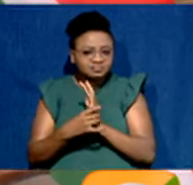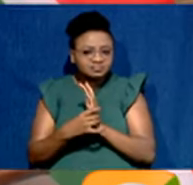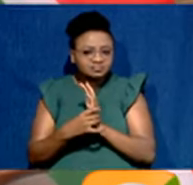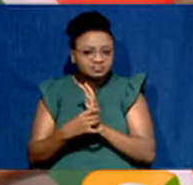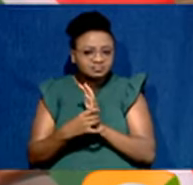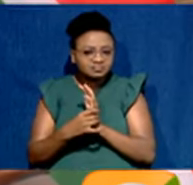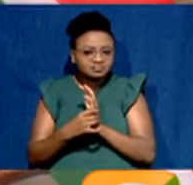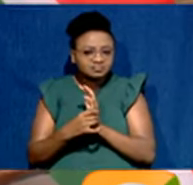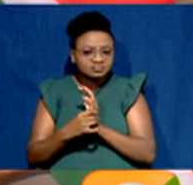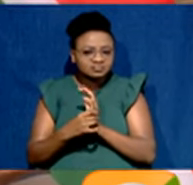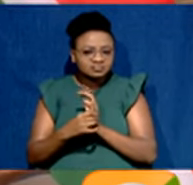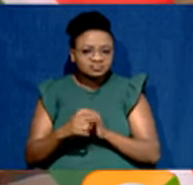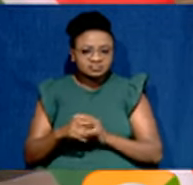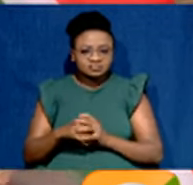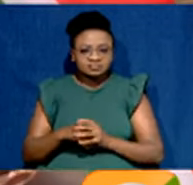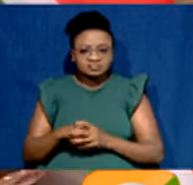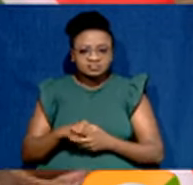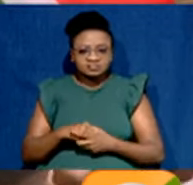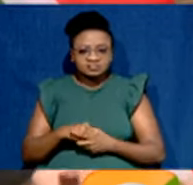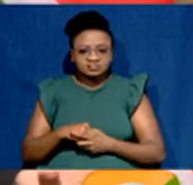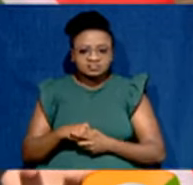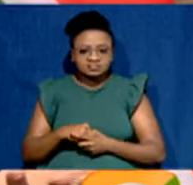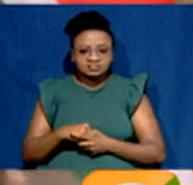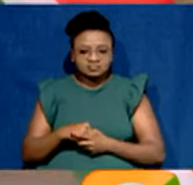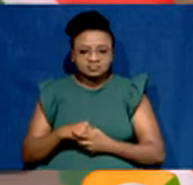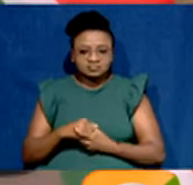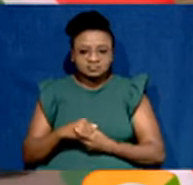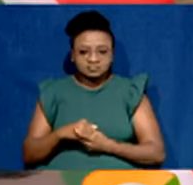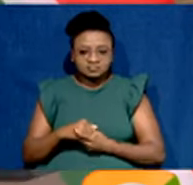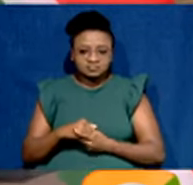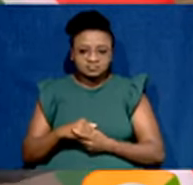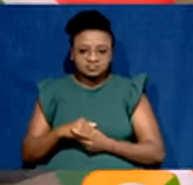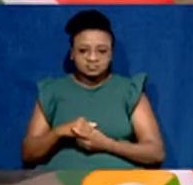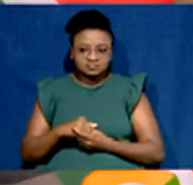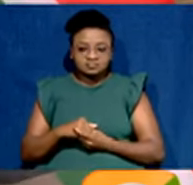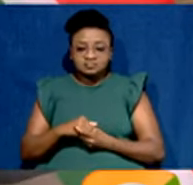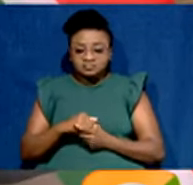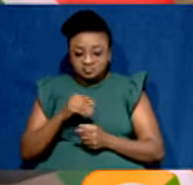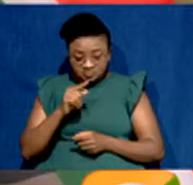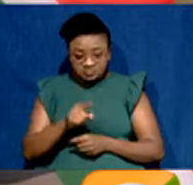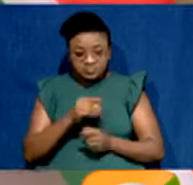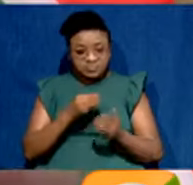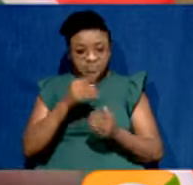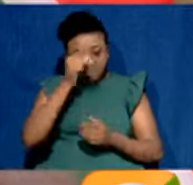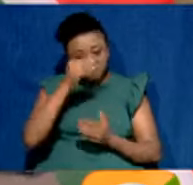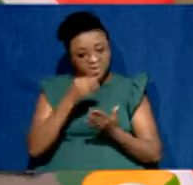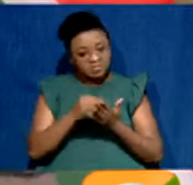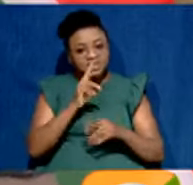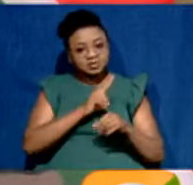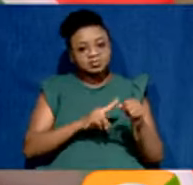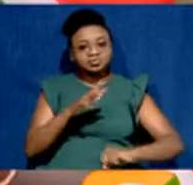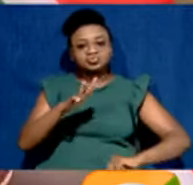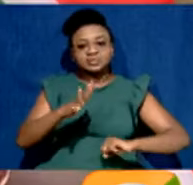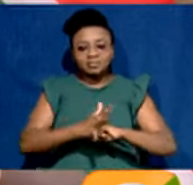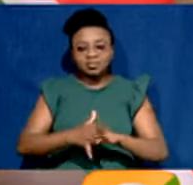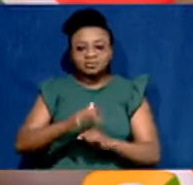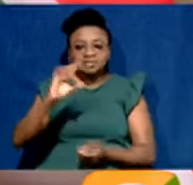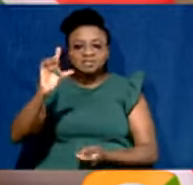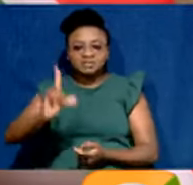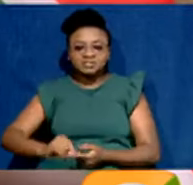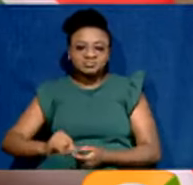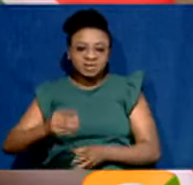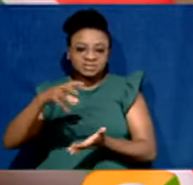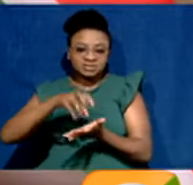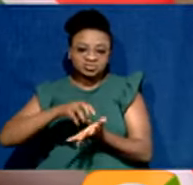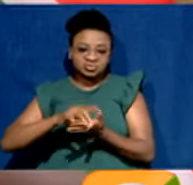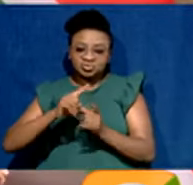money had been used, sold to banks to support an artificial exchange rate that was